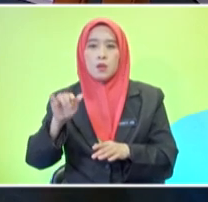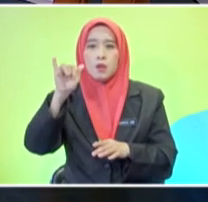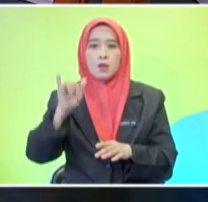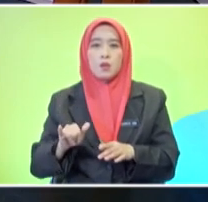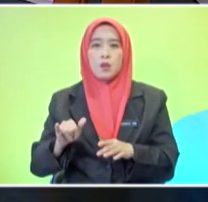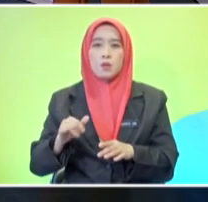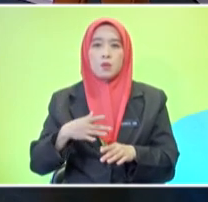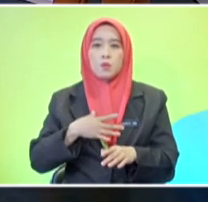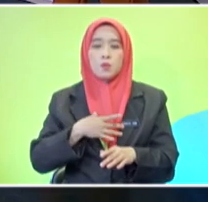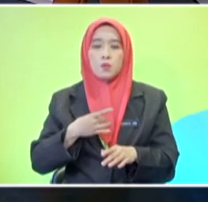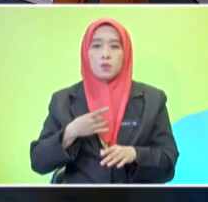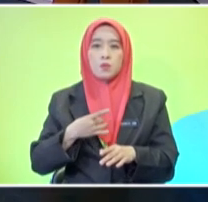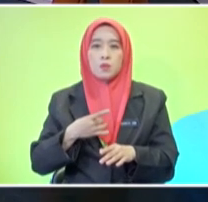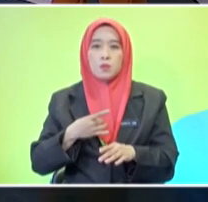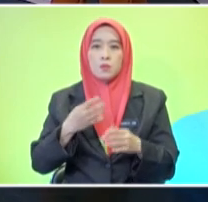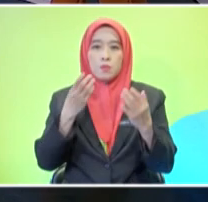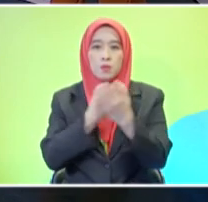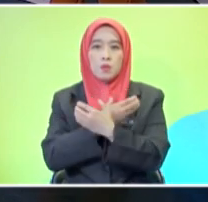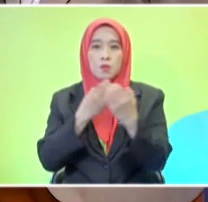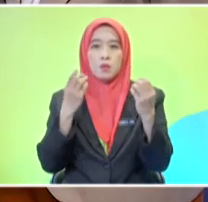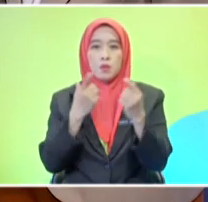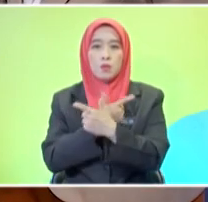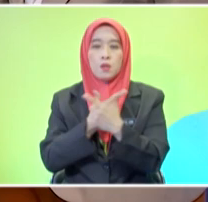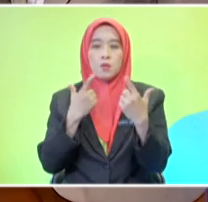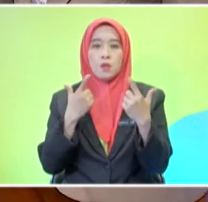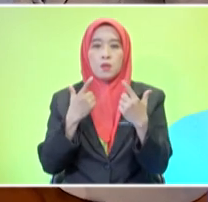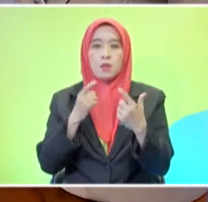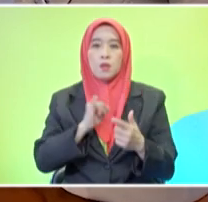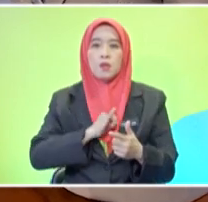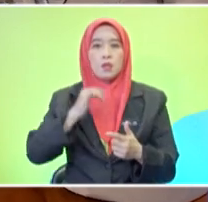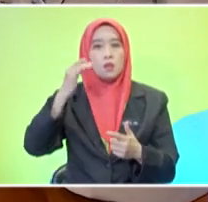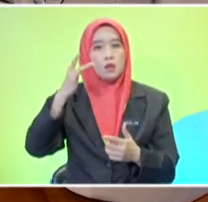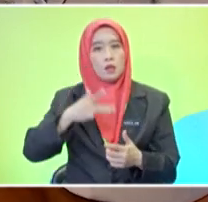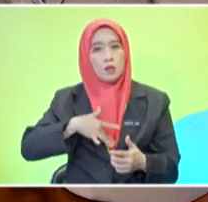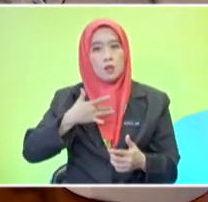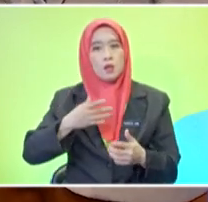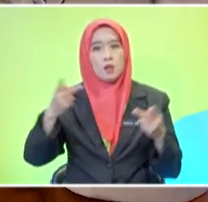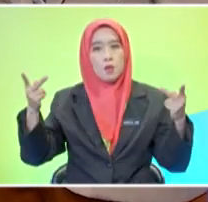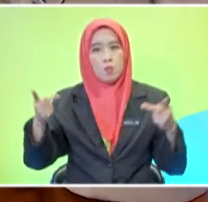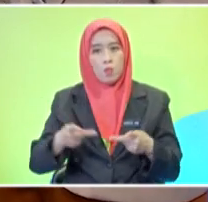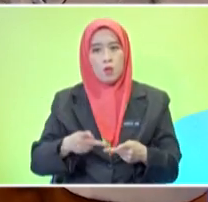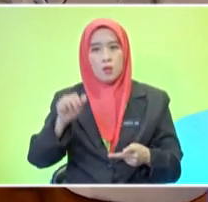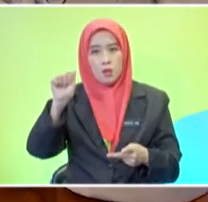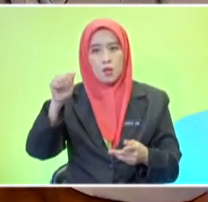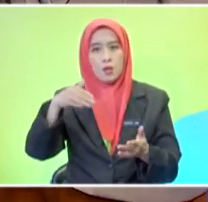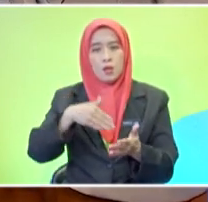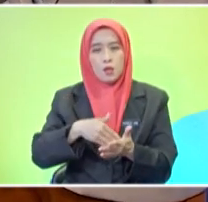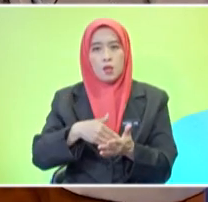competition? Mr. Q, observing from this, I think it's pot A again. Pot A? No,